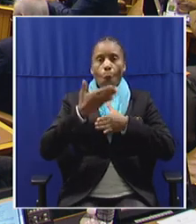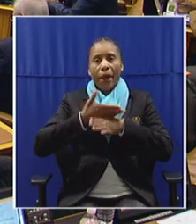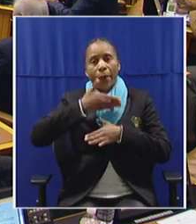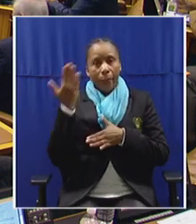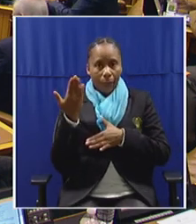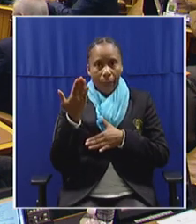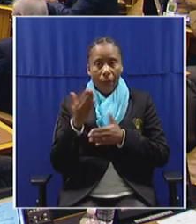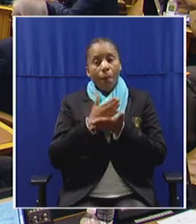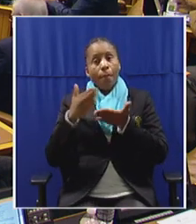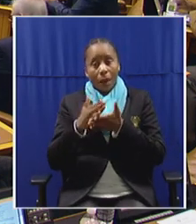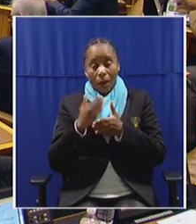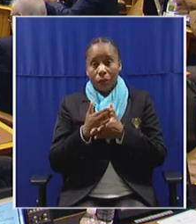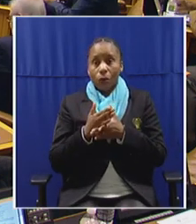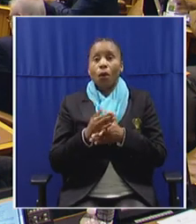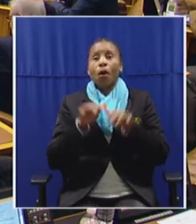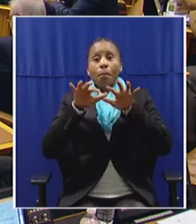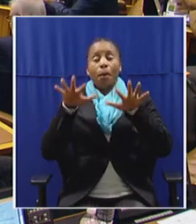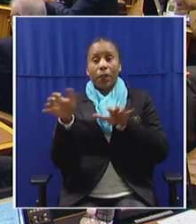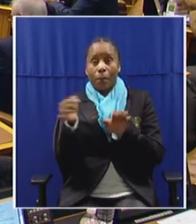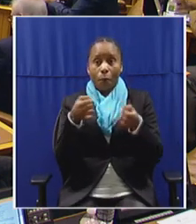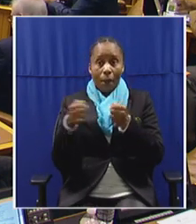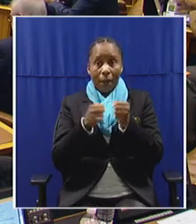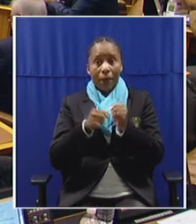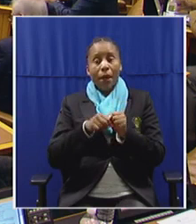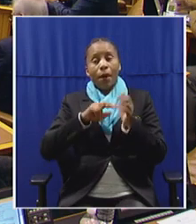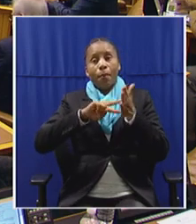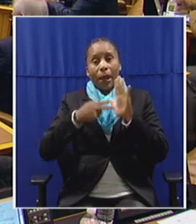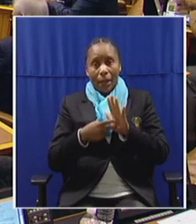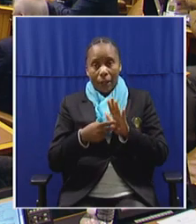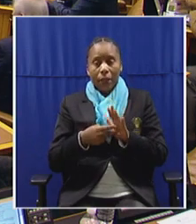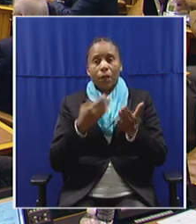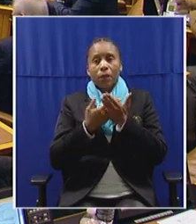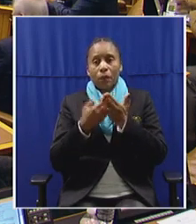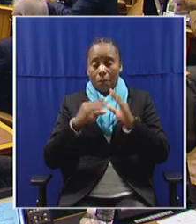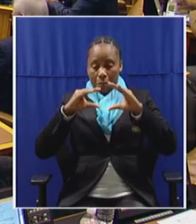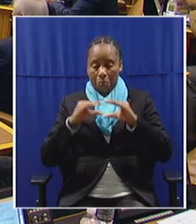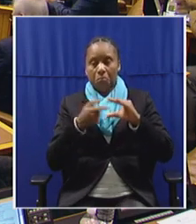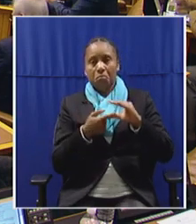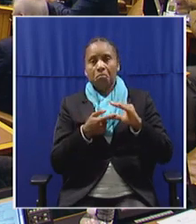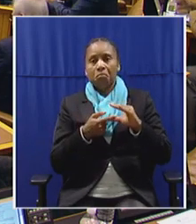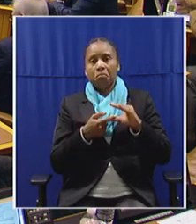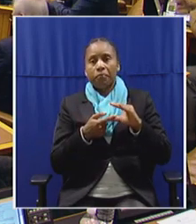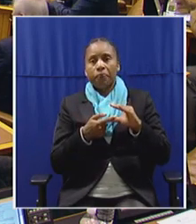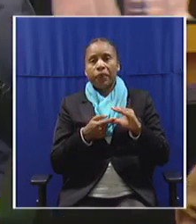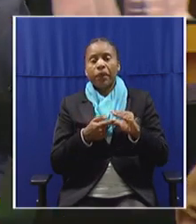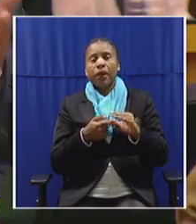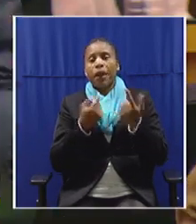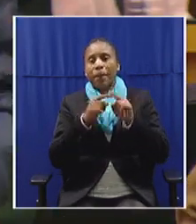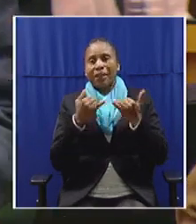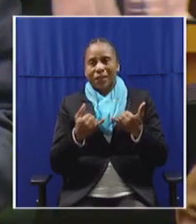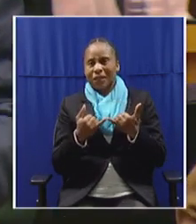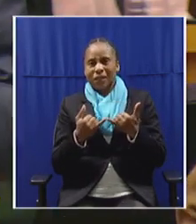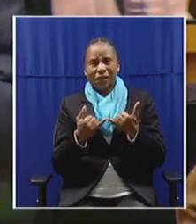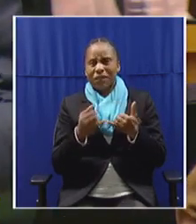employment plan, public employment can, to a certain limited degree, complement private sector employment. However, and this is